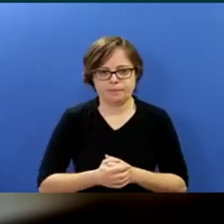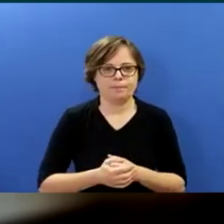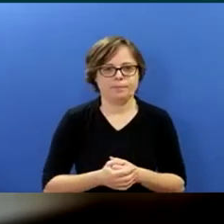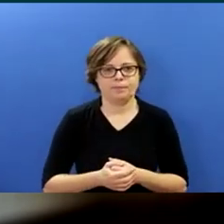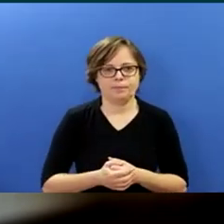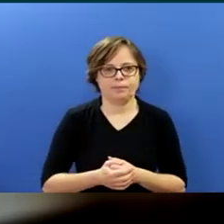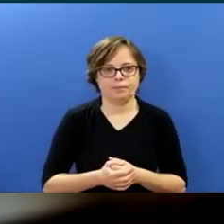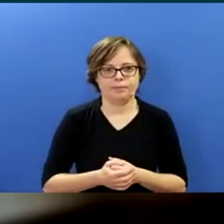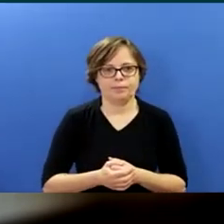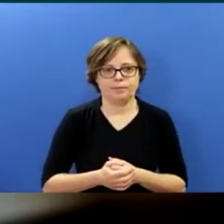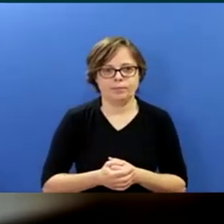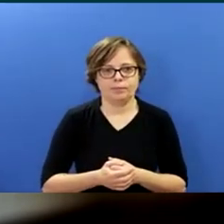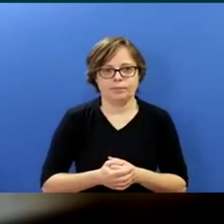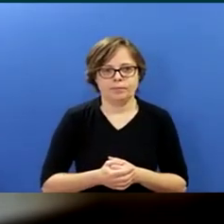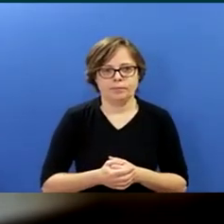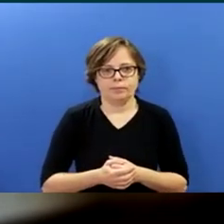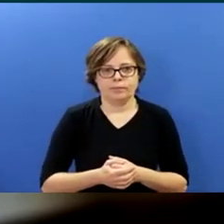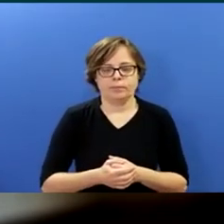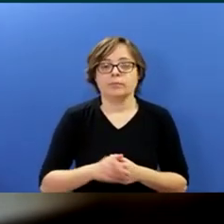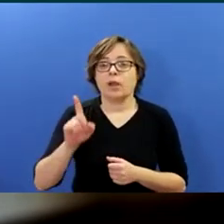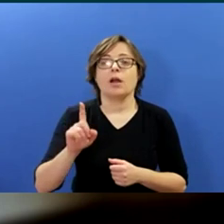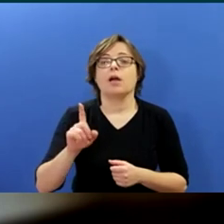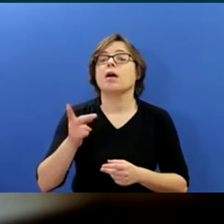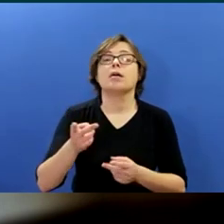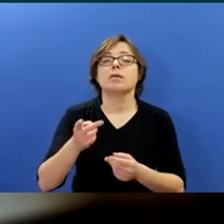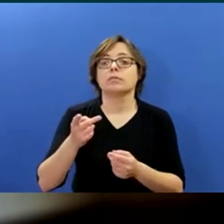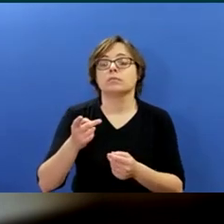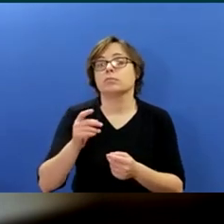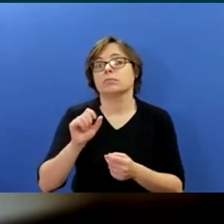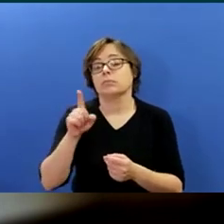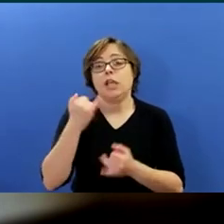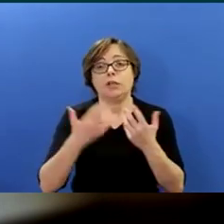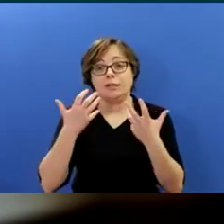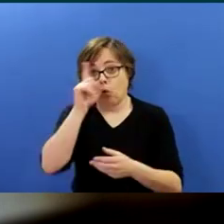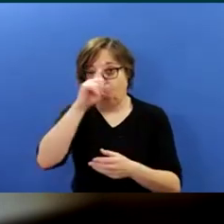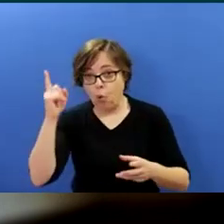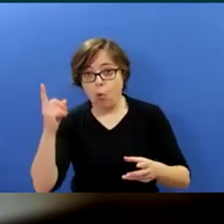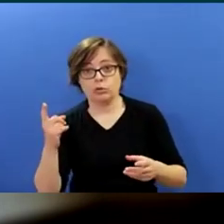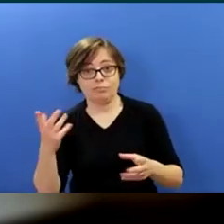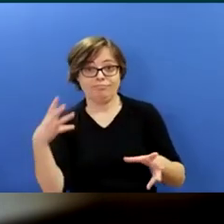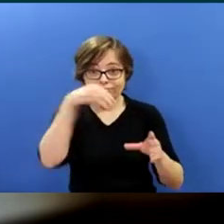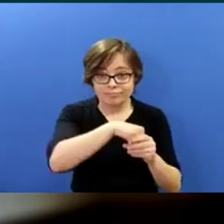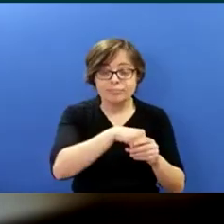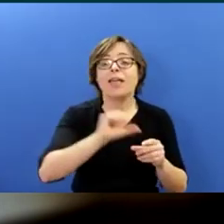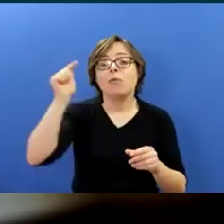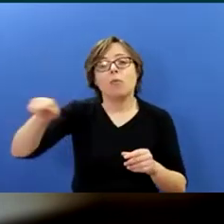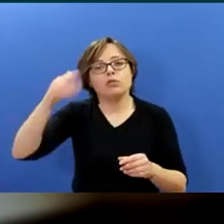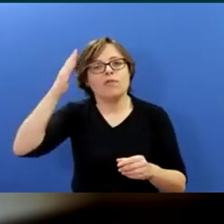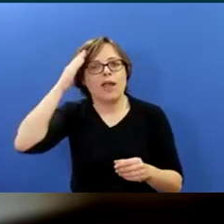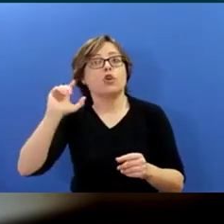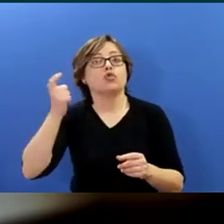to know about what is going on. And then in some other projects, we've really done